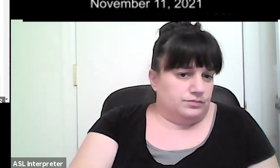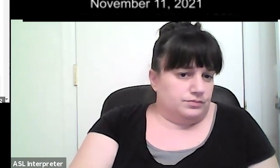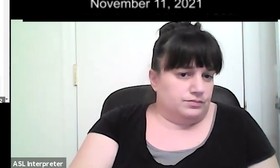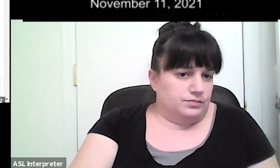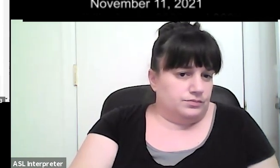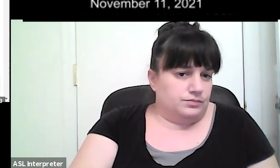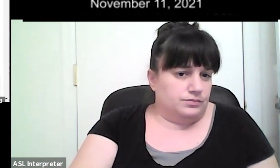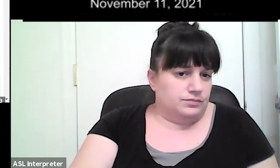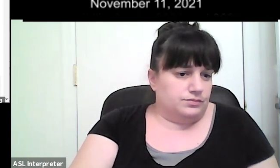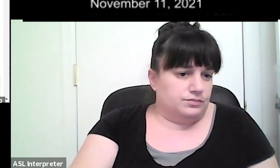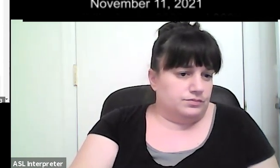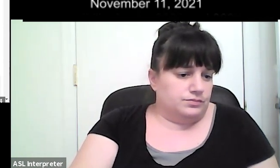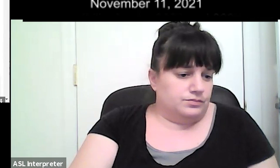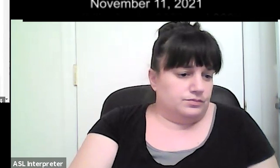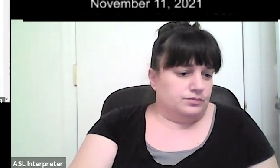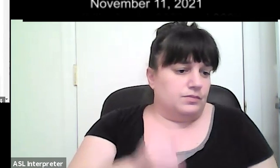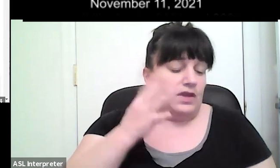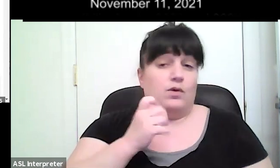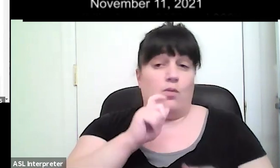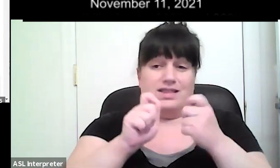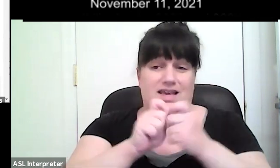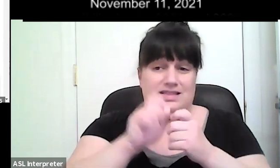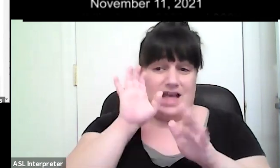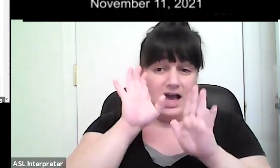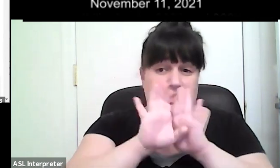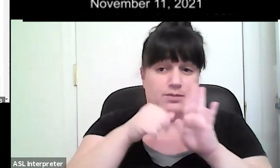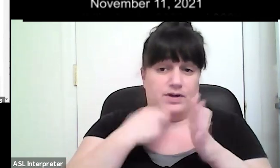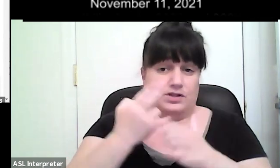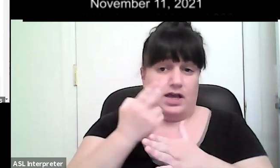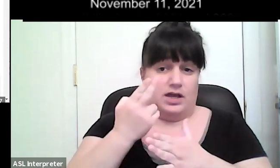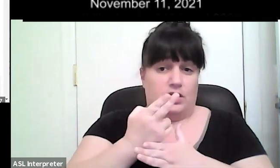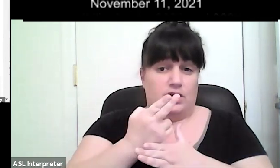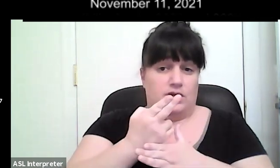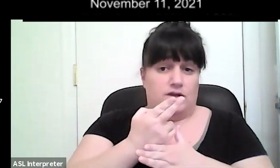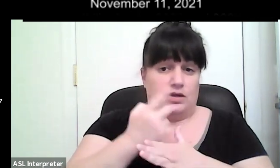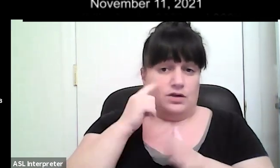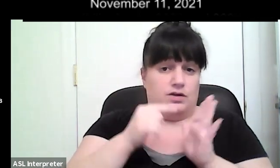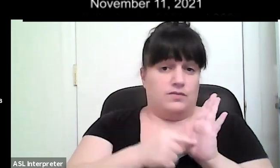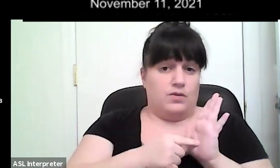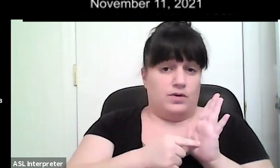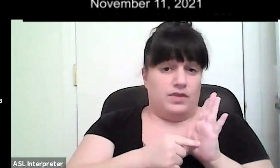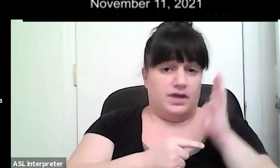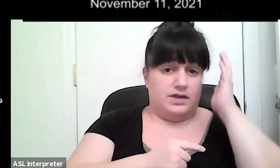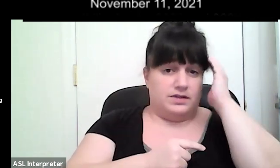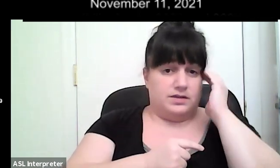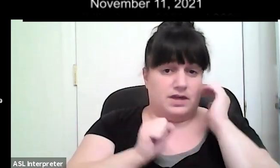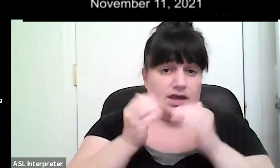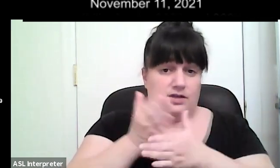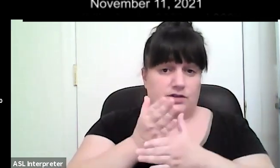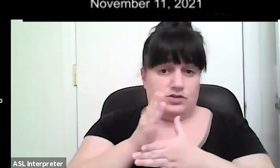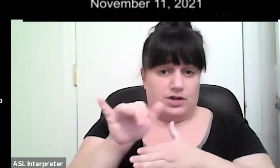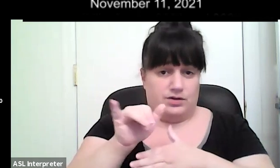if you want the exact image that I used for this, I can share that